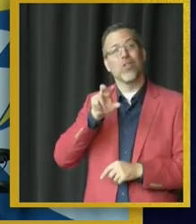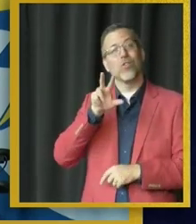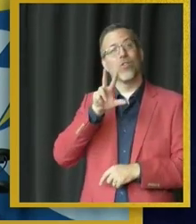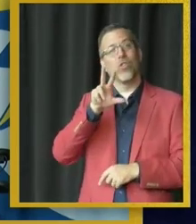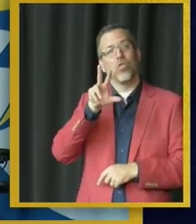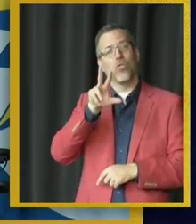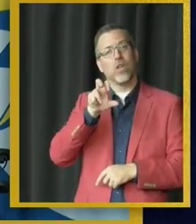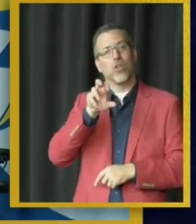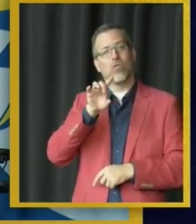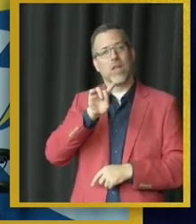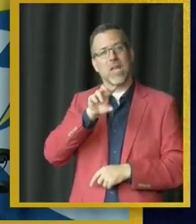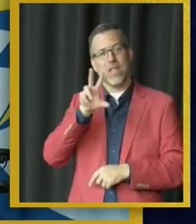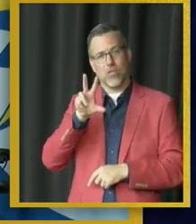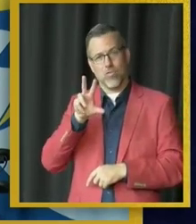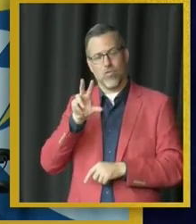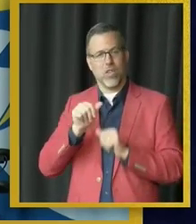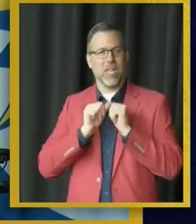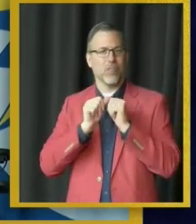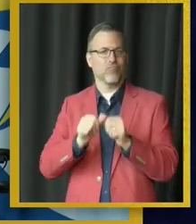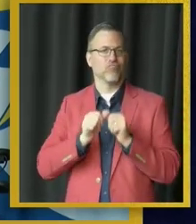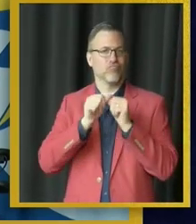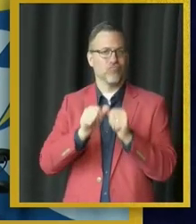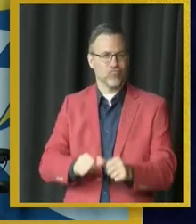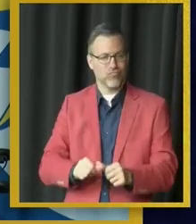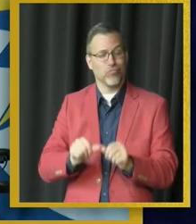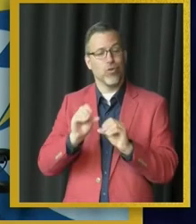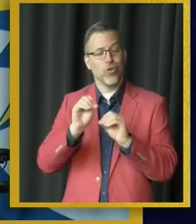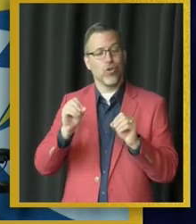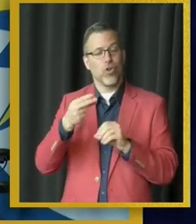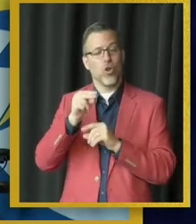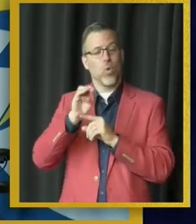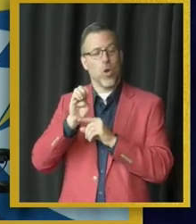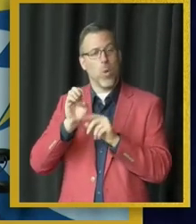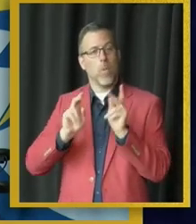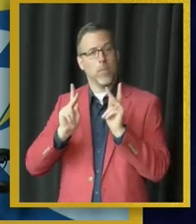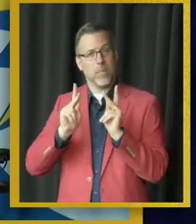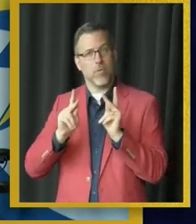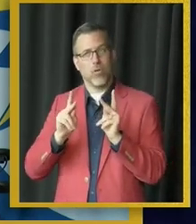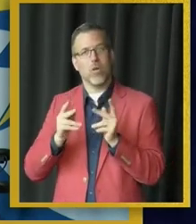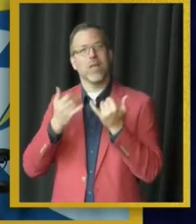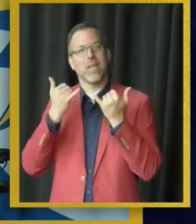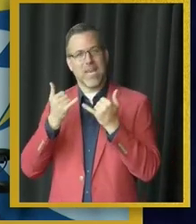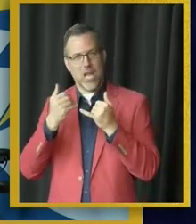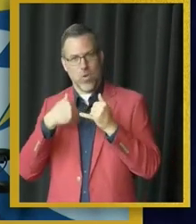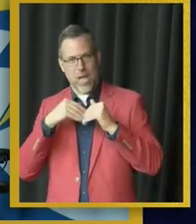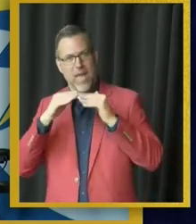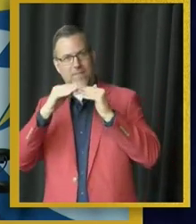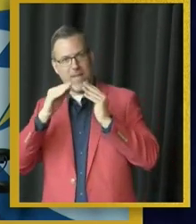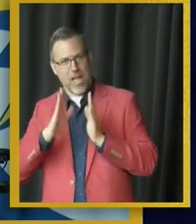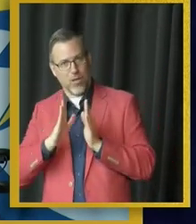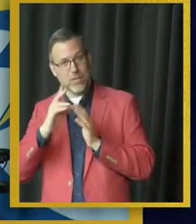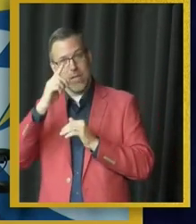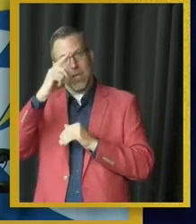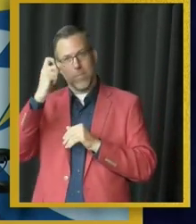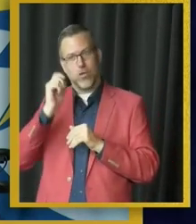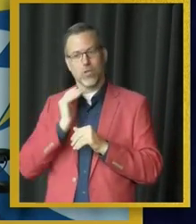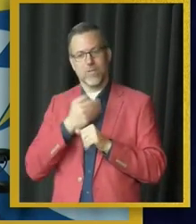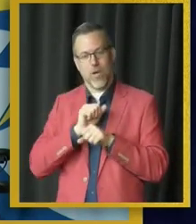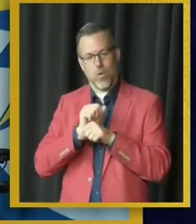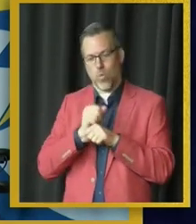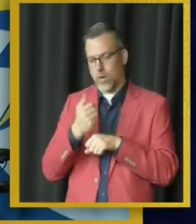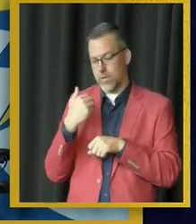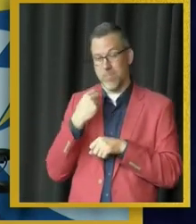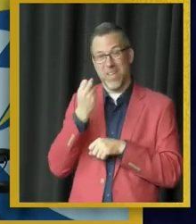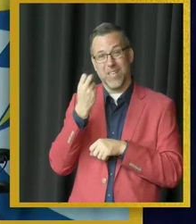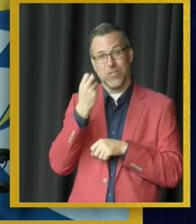383 chronically unsheltered people are now in housing due to the work done in the past 12 months.